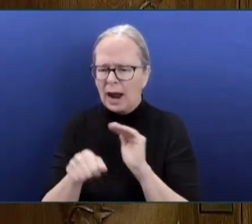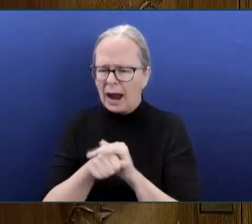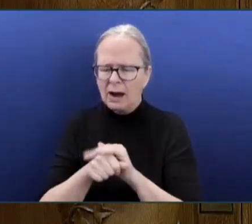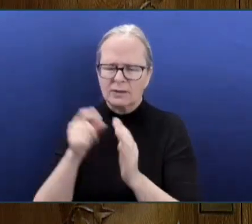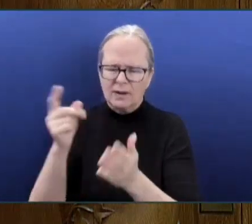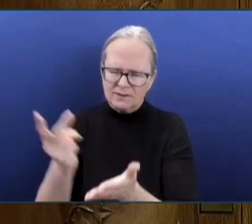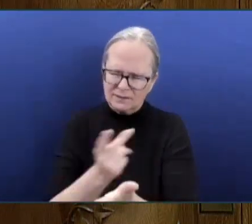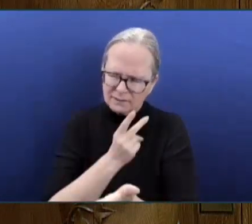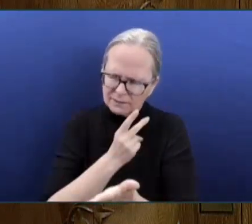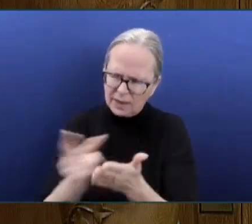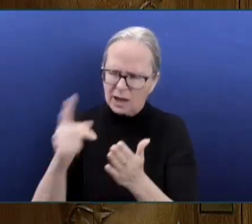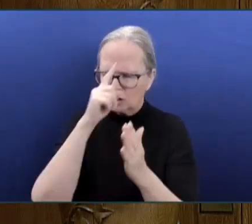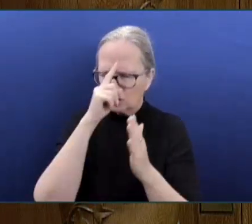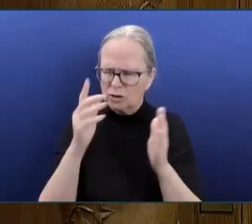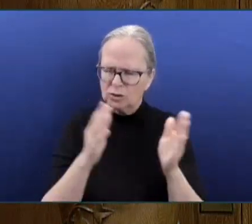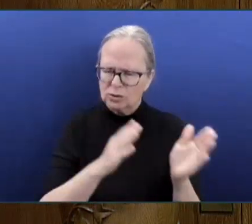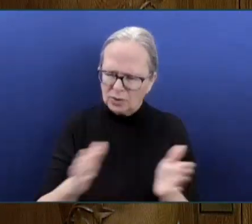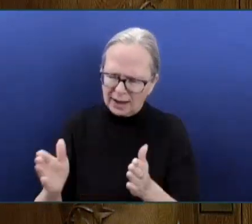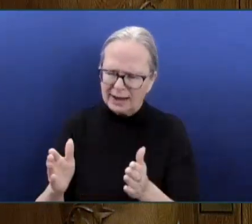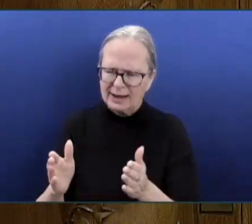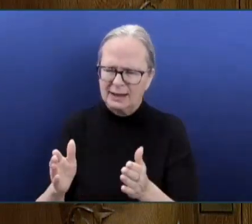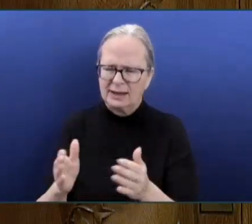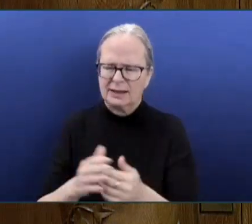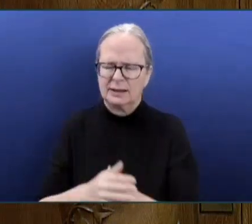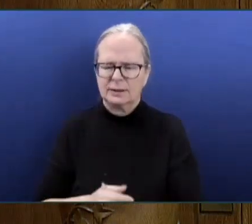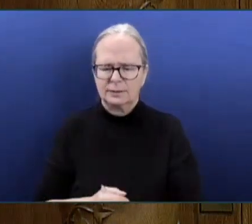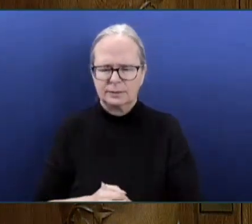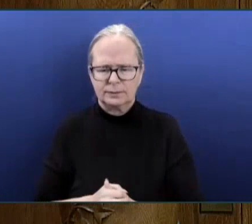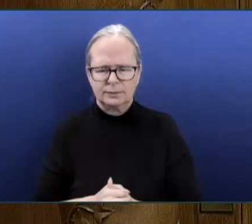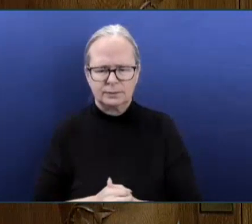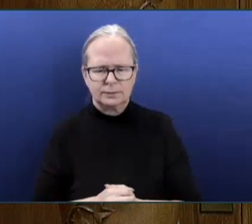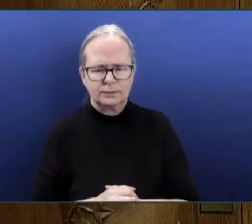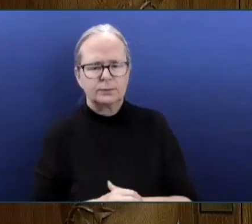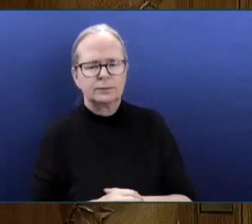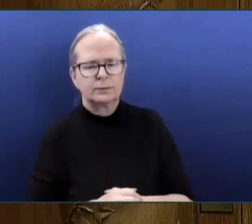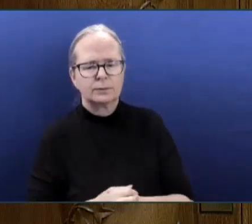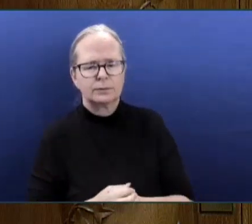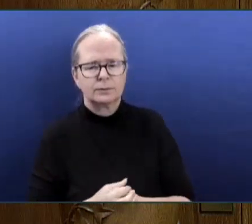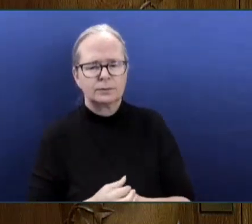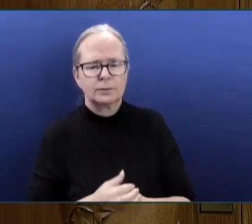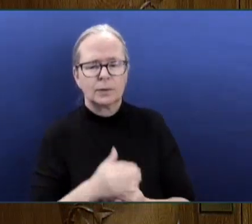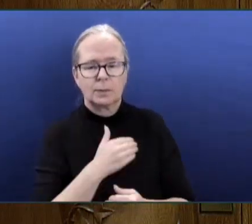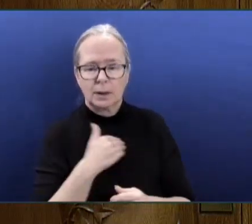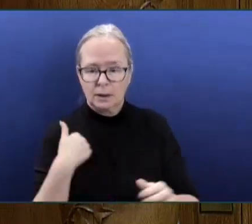Members, be careful about the language that you portray your question.